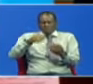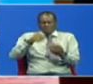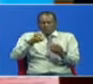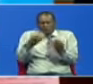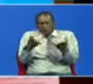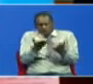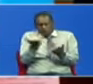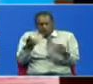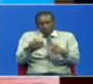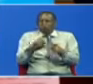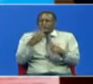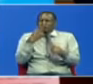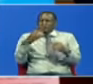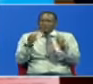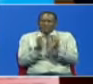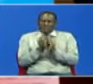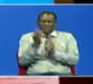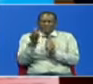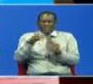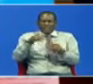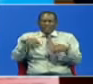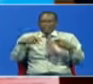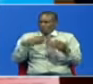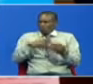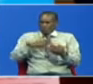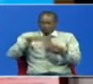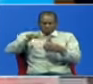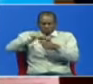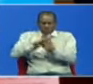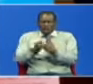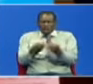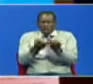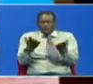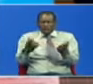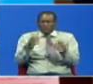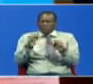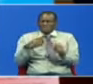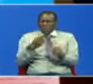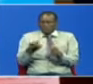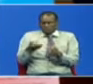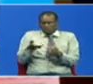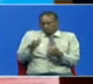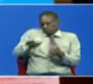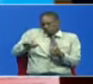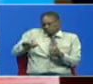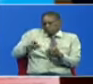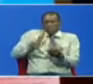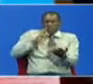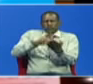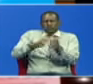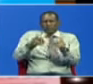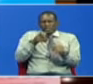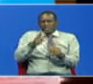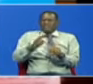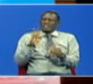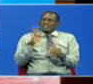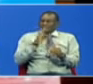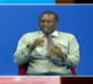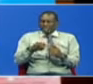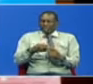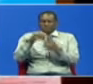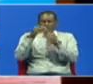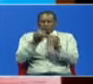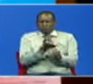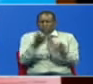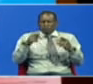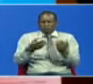the 213 positive cases, which one would you attribute to the backlog? And that, does this pose a risk, especially to people that